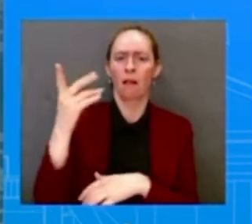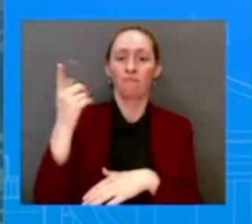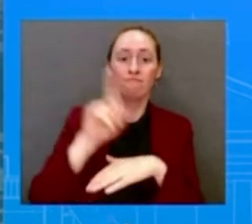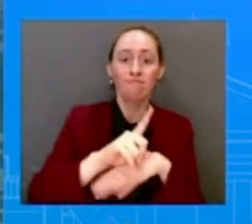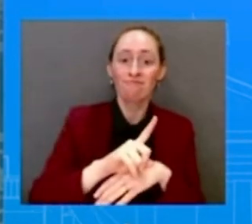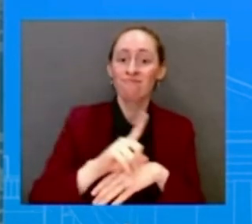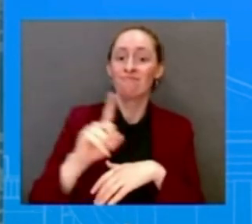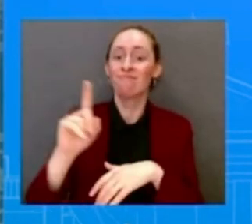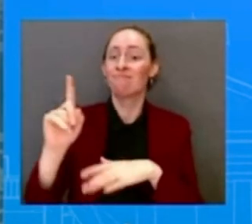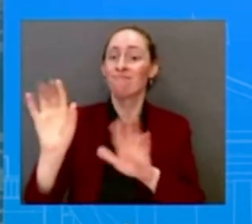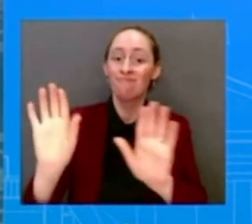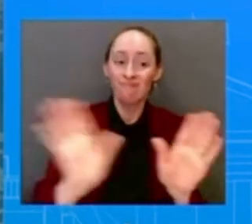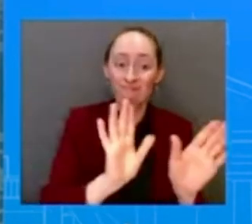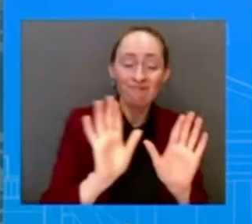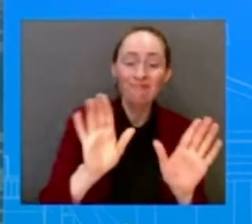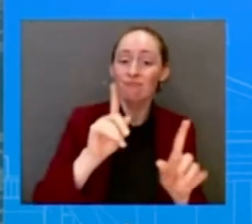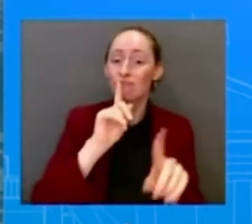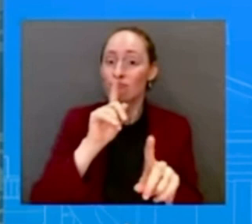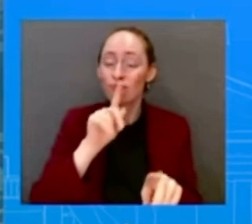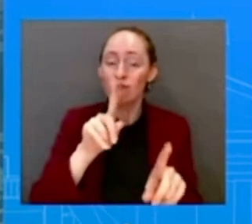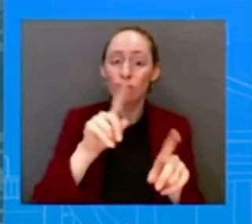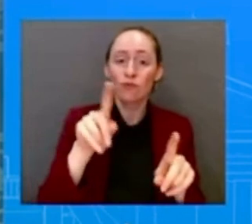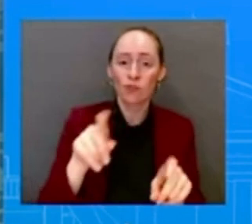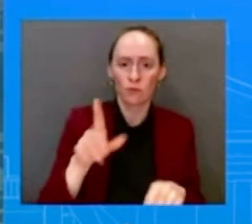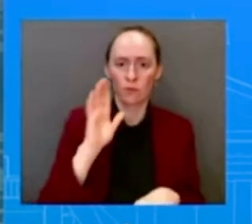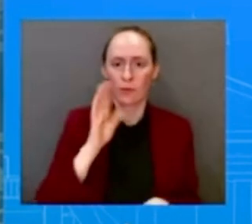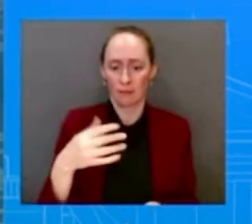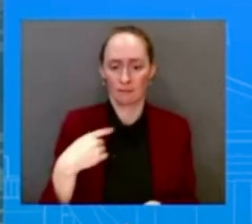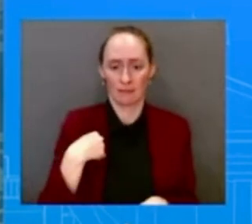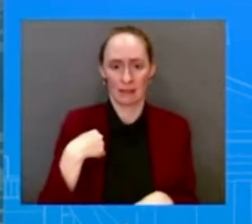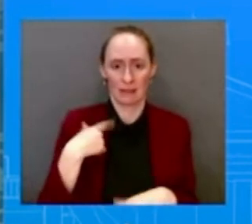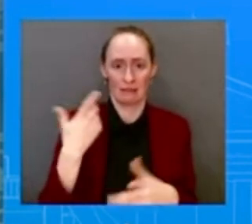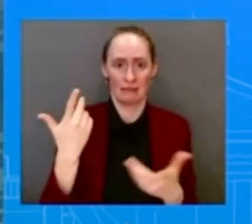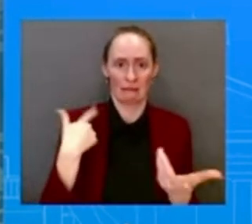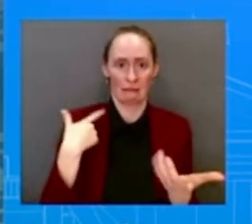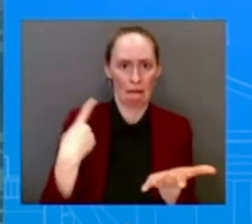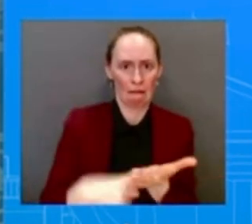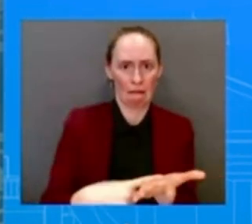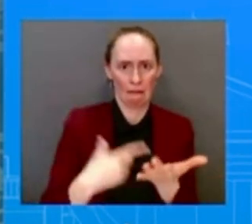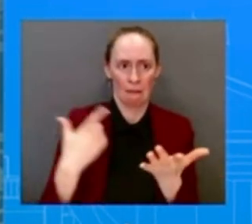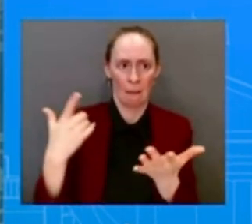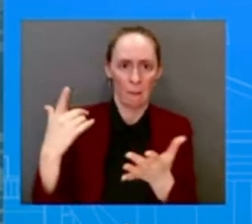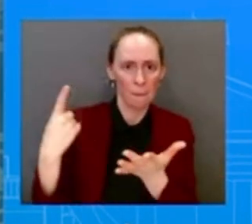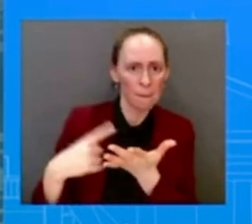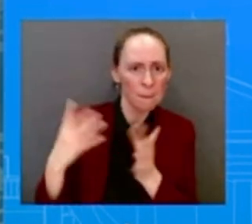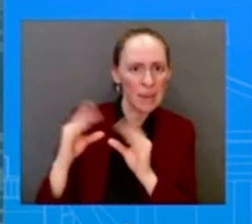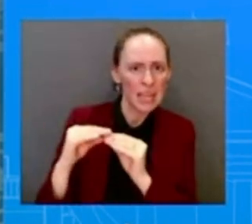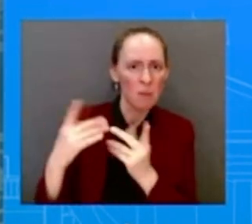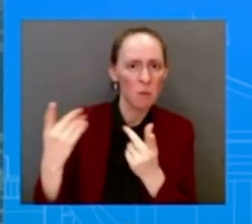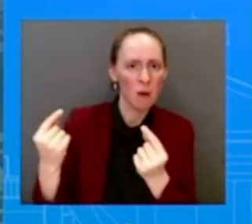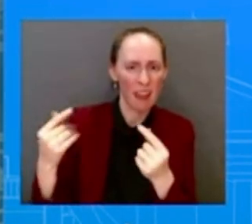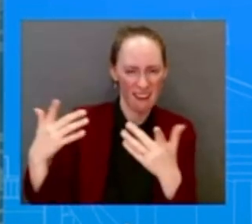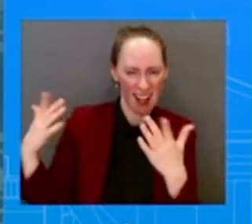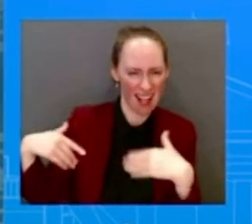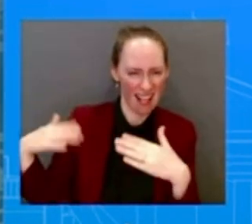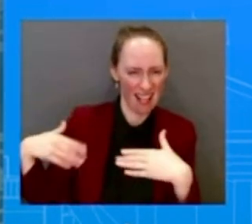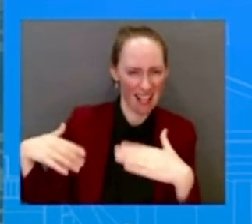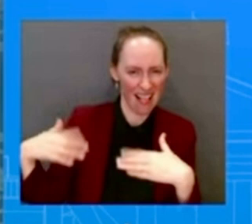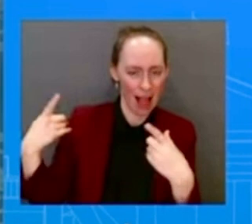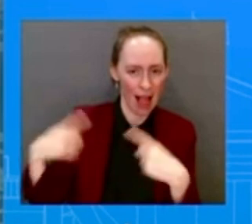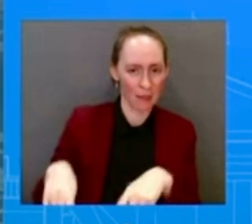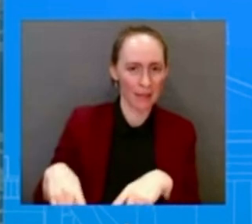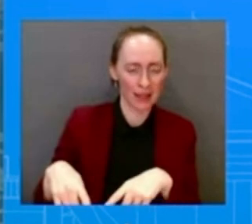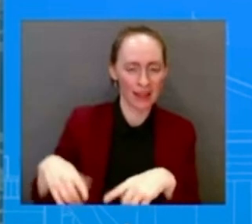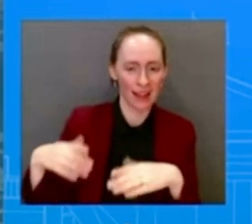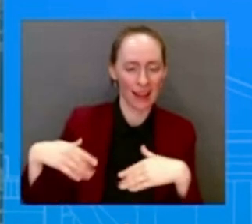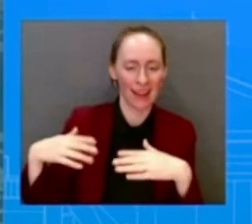of what's going to come up in that meeting or what the agenda might be. I think the Admiral did a good job laying out our expectations,